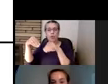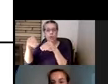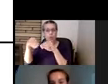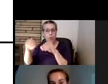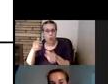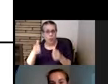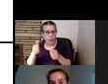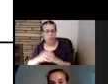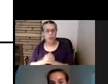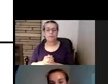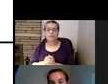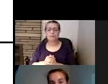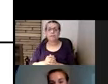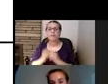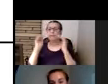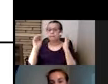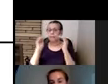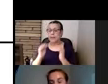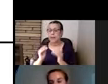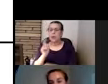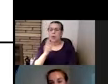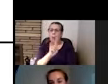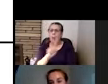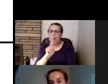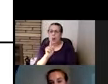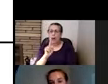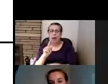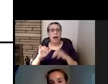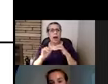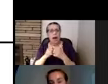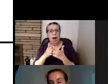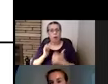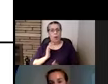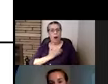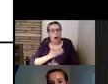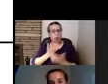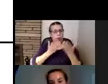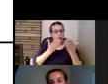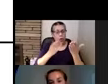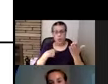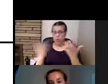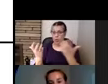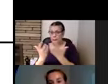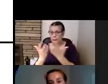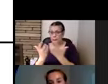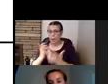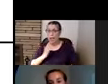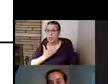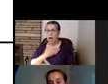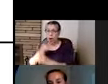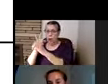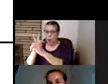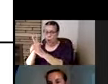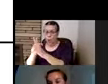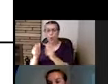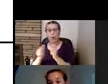Next, we double-checked our proposed network of sales locations to see how the resulting proposal aligned with our goals and principles, including having an